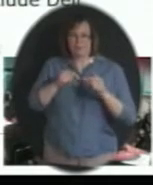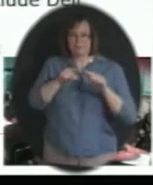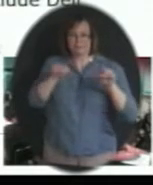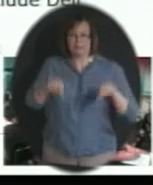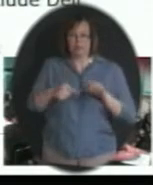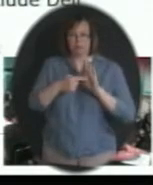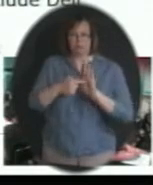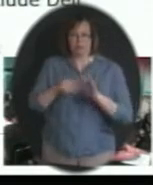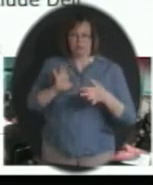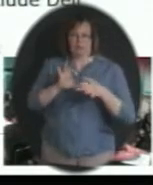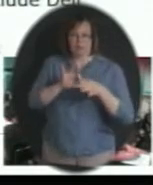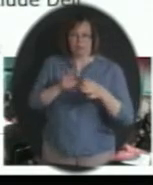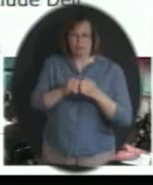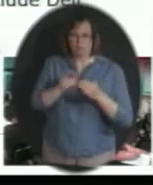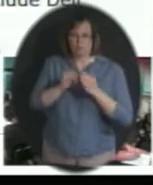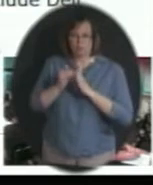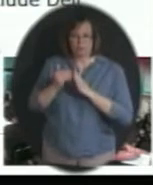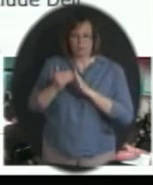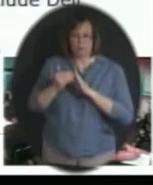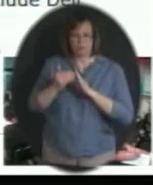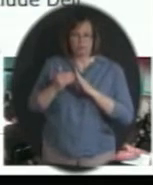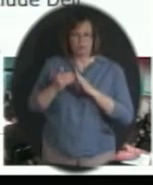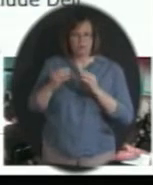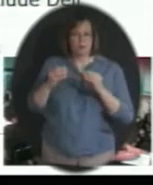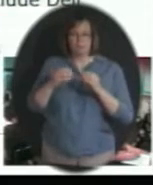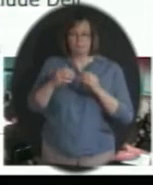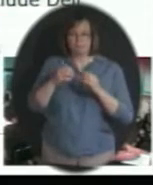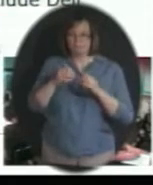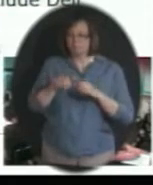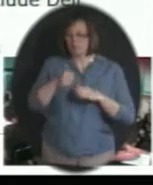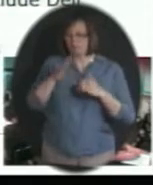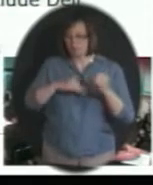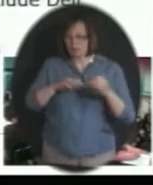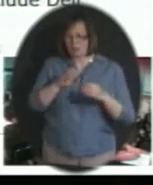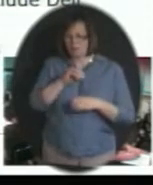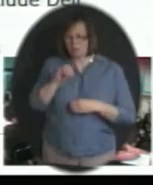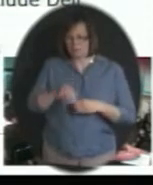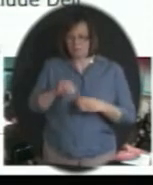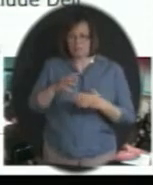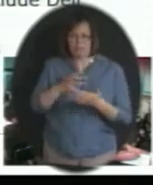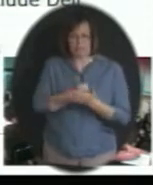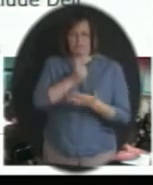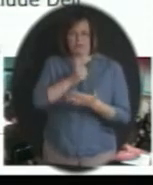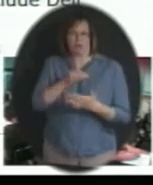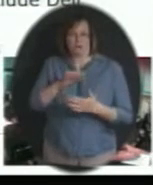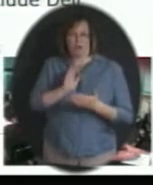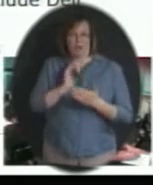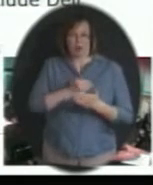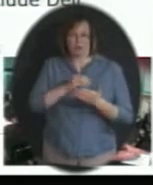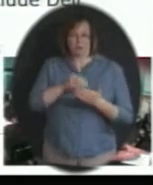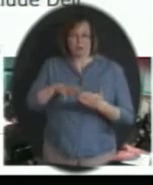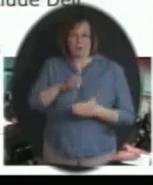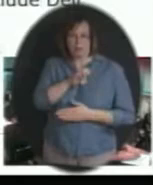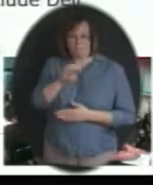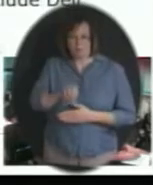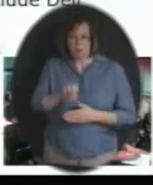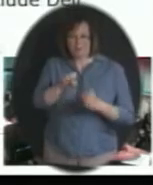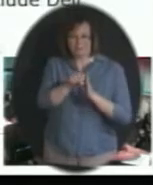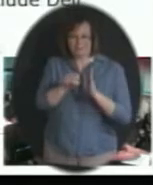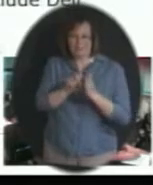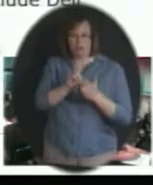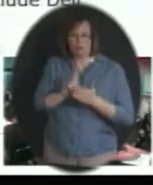illustrates, connections with communities well beyond Olathe and many to the advantage of our students. Emporia State